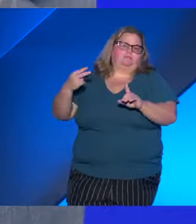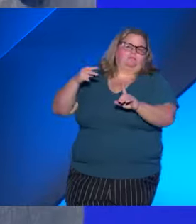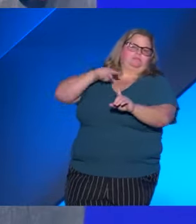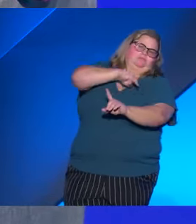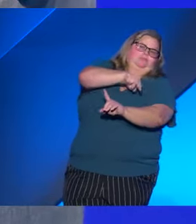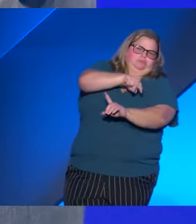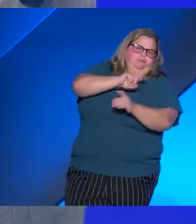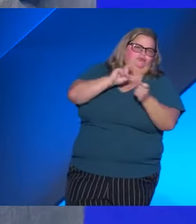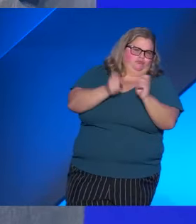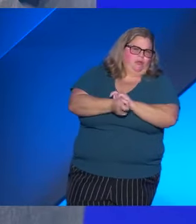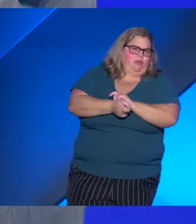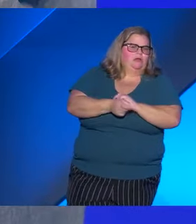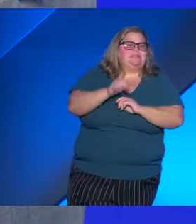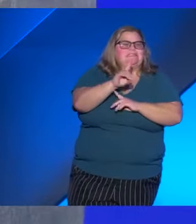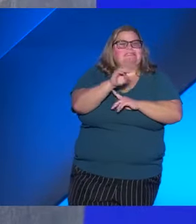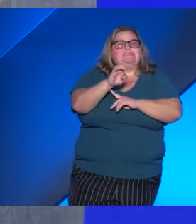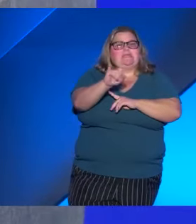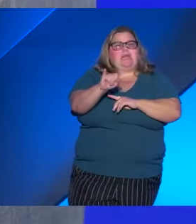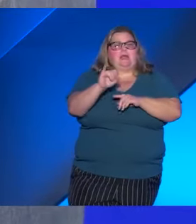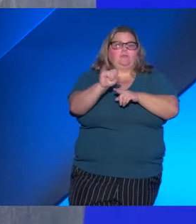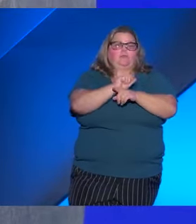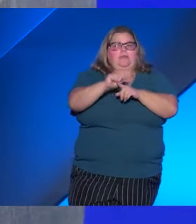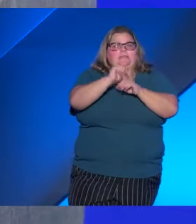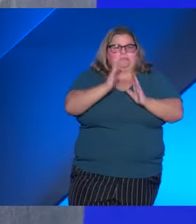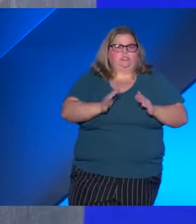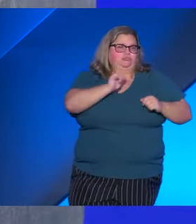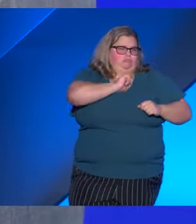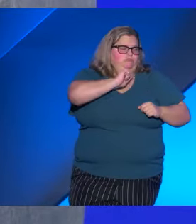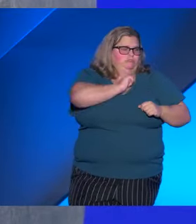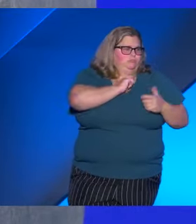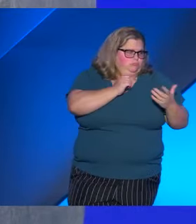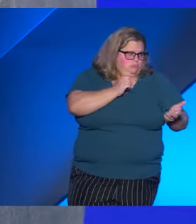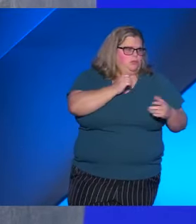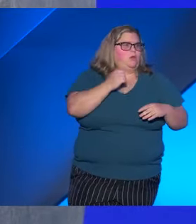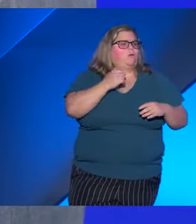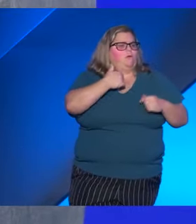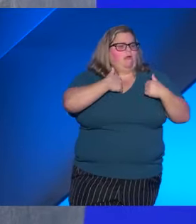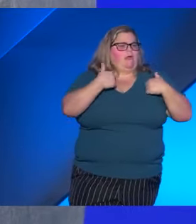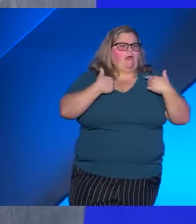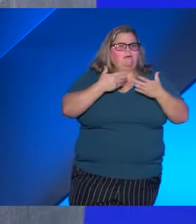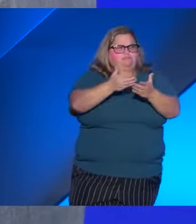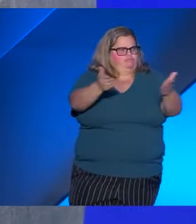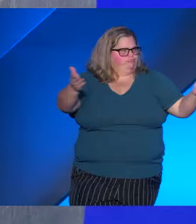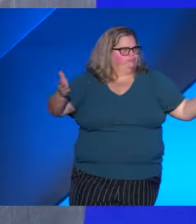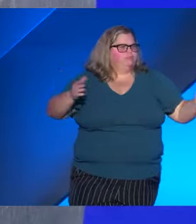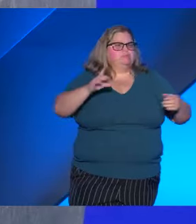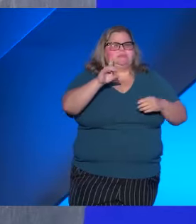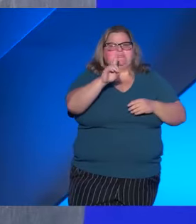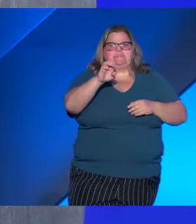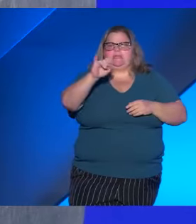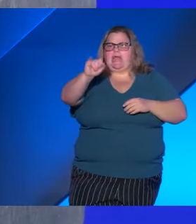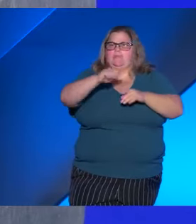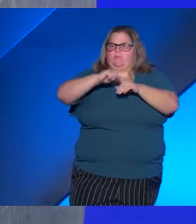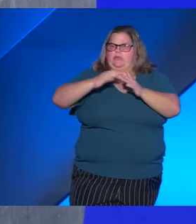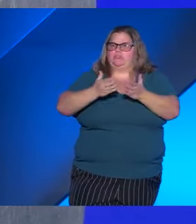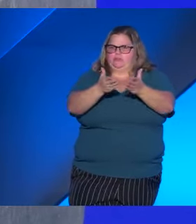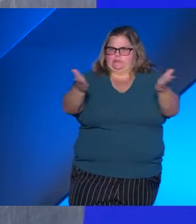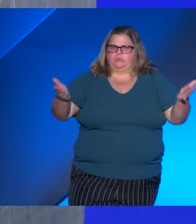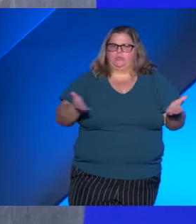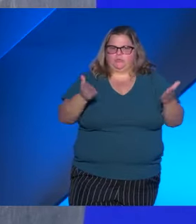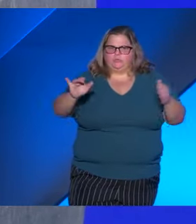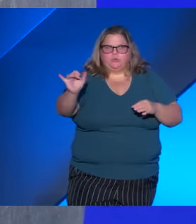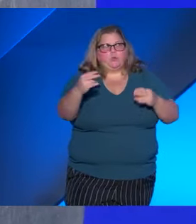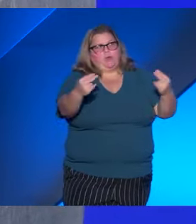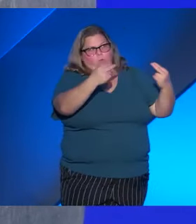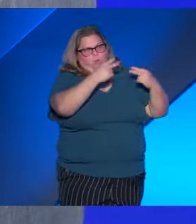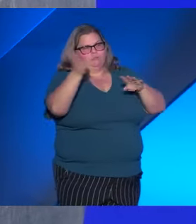So as a DEI practitioner myself, I know we have DEI practitioners in the audience and watching. What advice would you